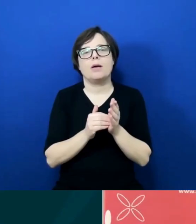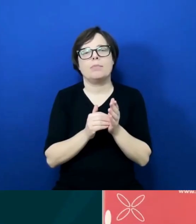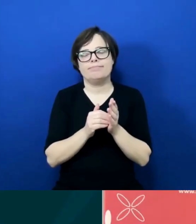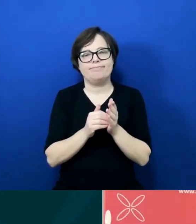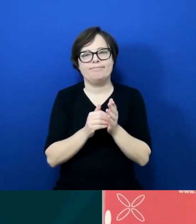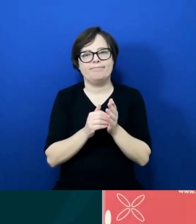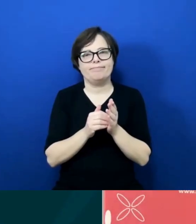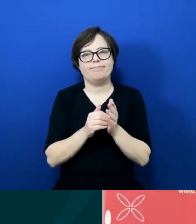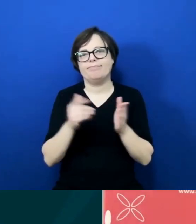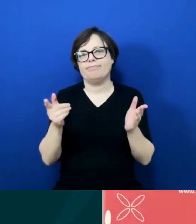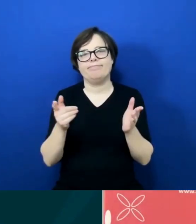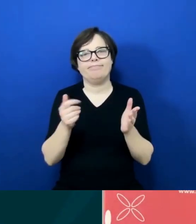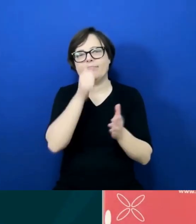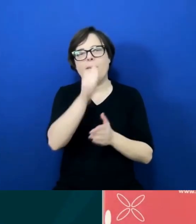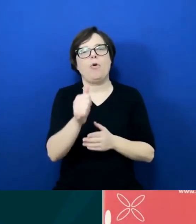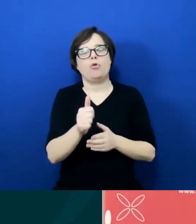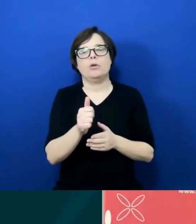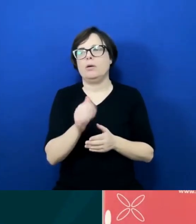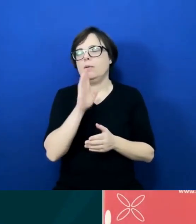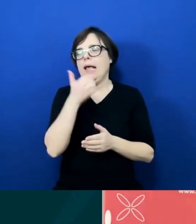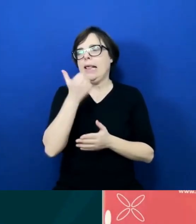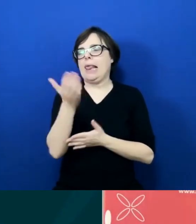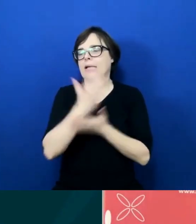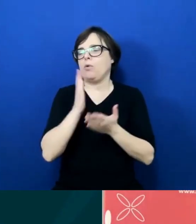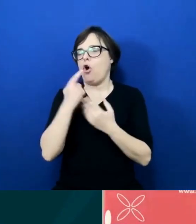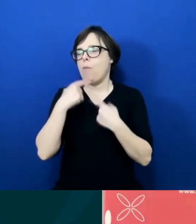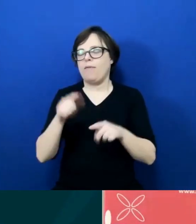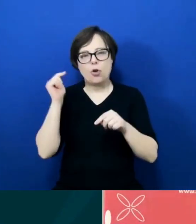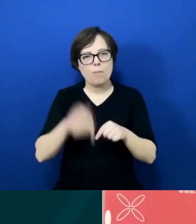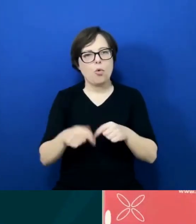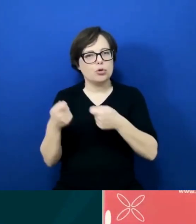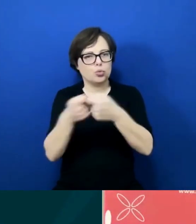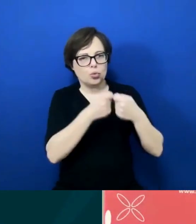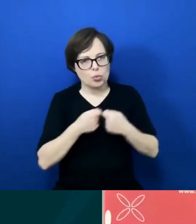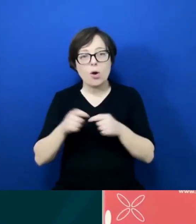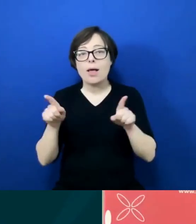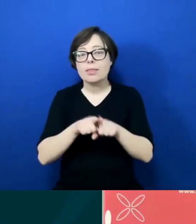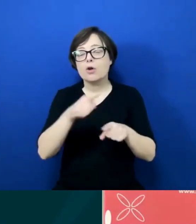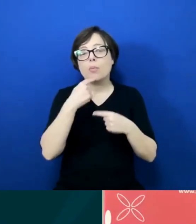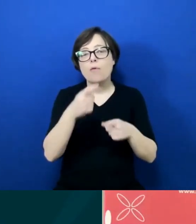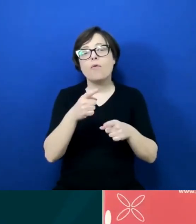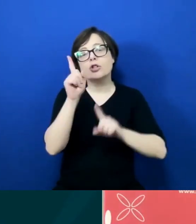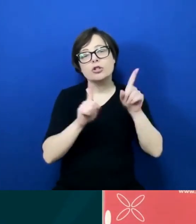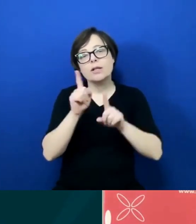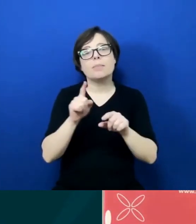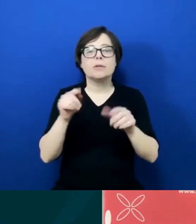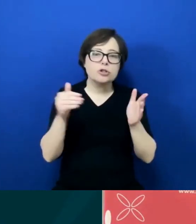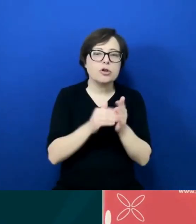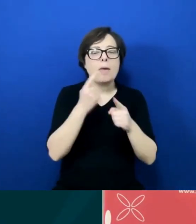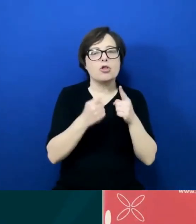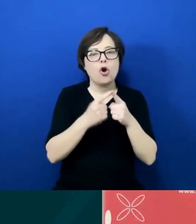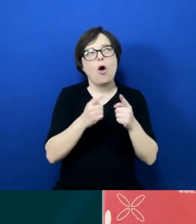this interdisciplinary phenomenon because we can't work for it